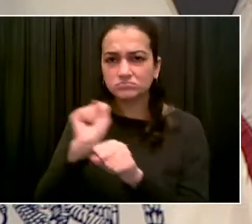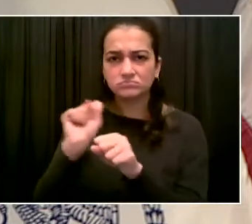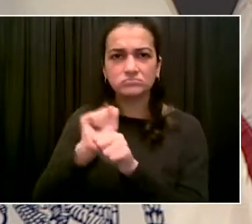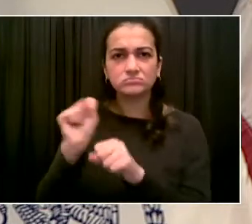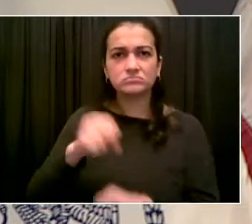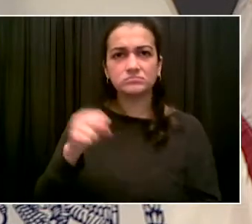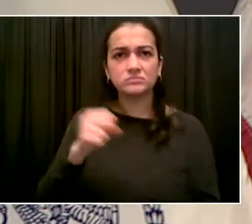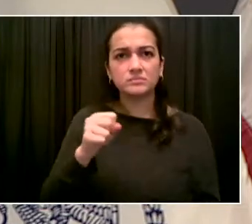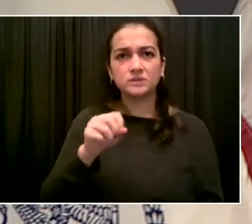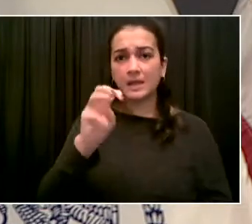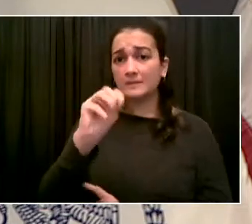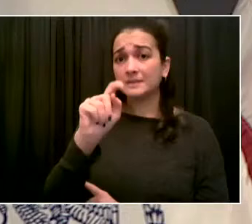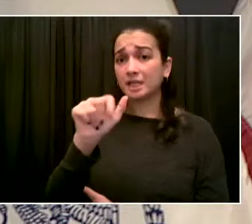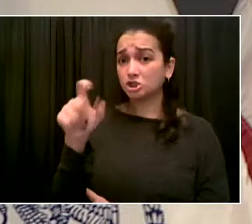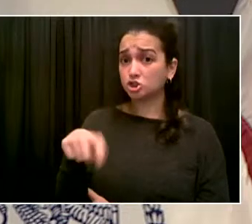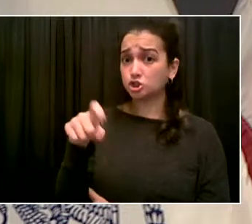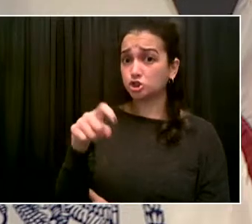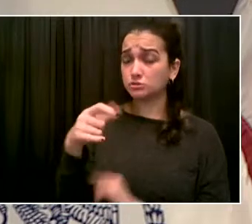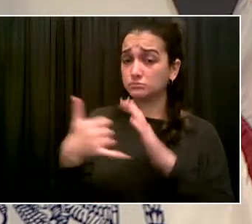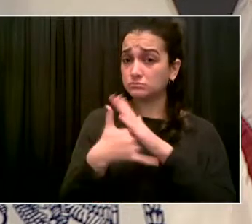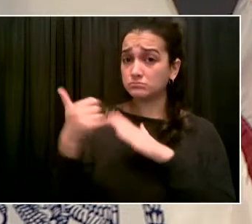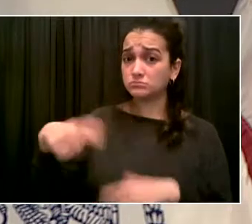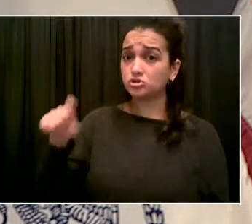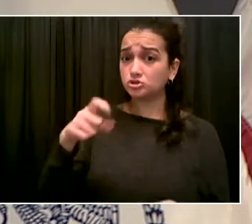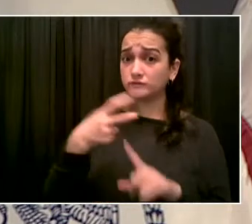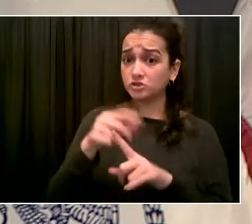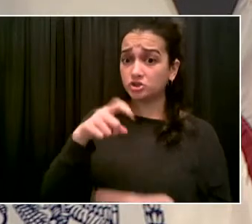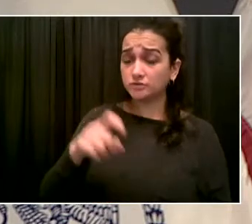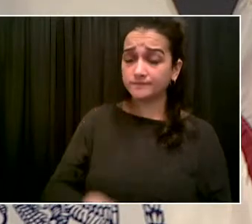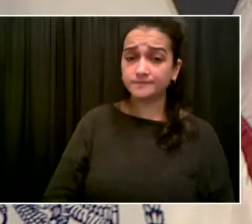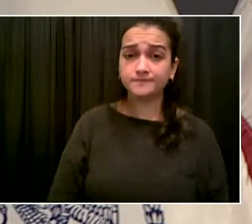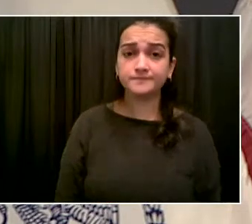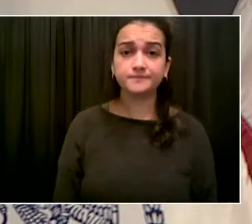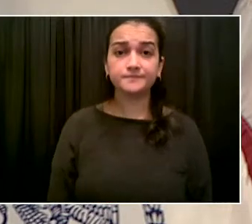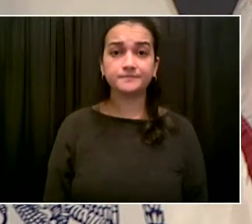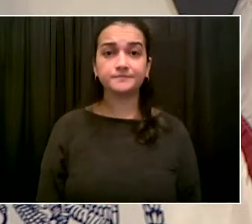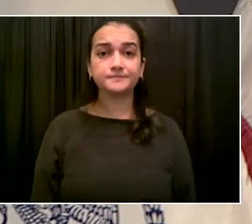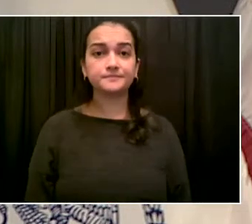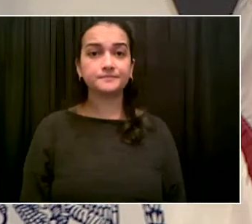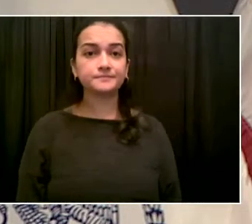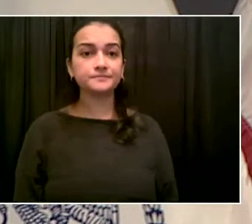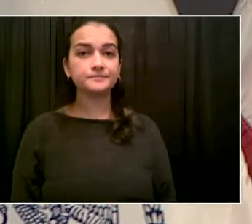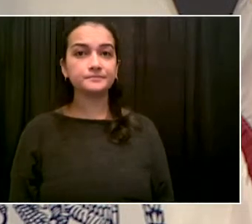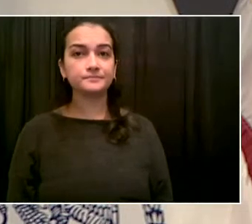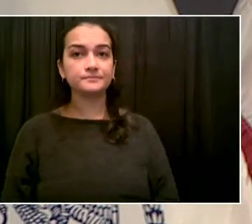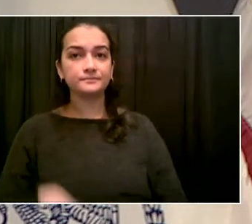Our final question today goes to Yehudit from Borough Park 24.